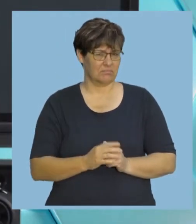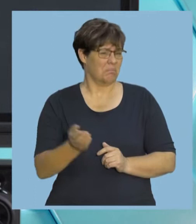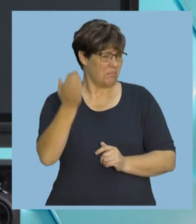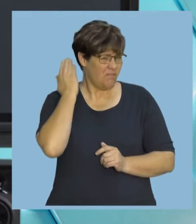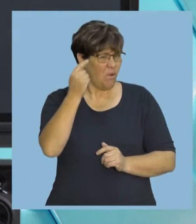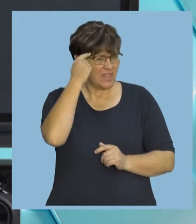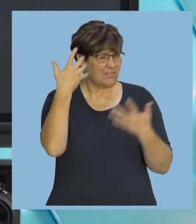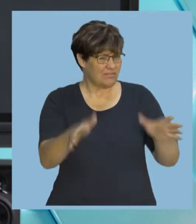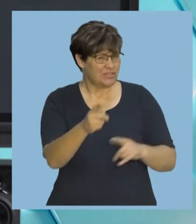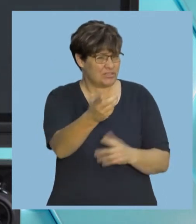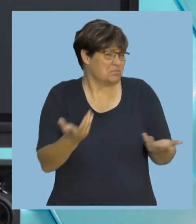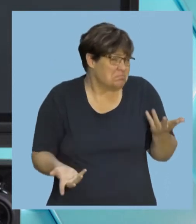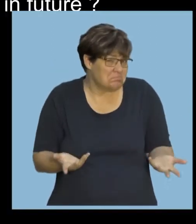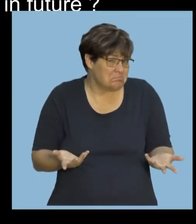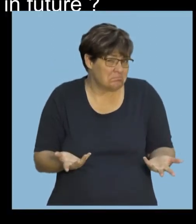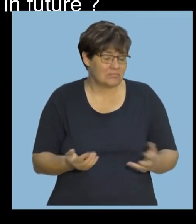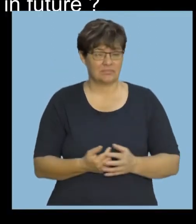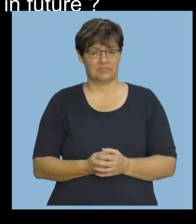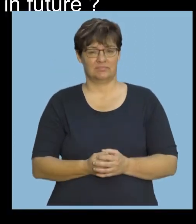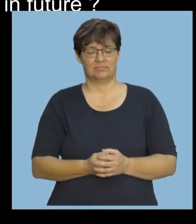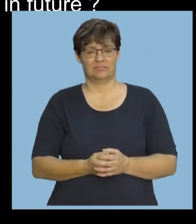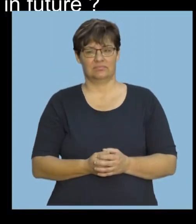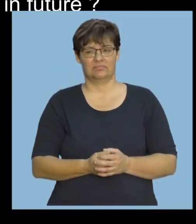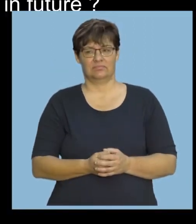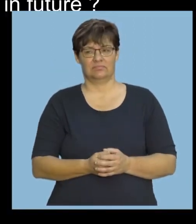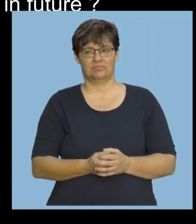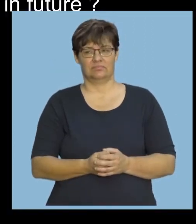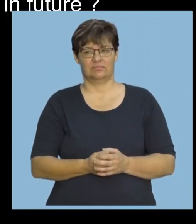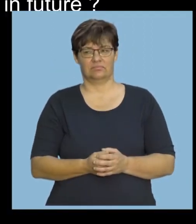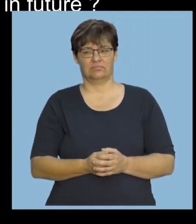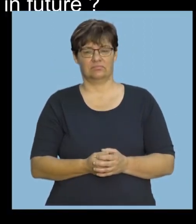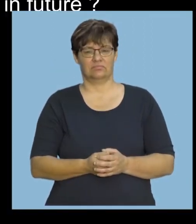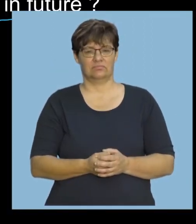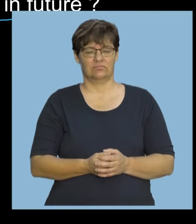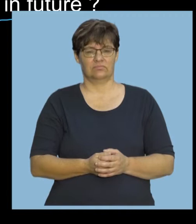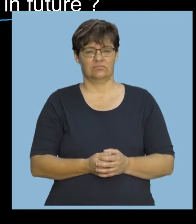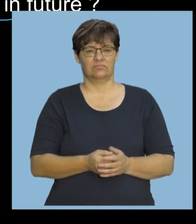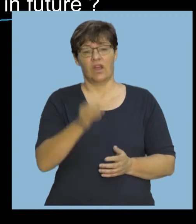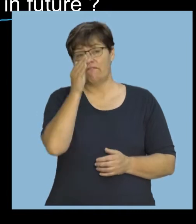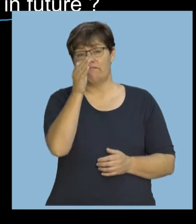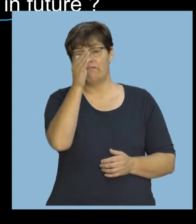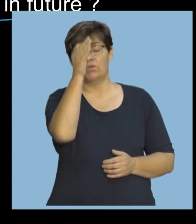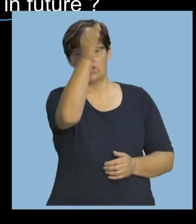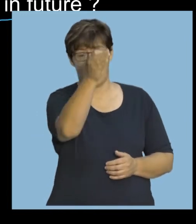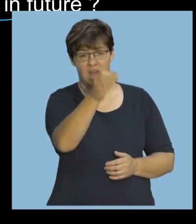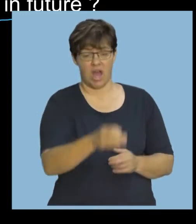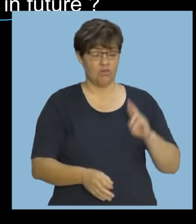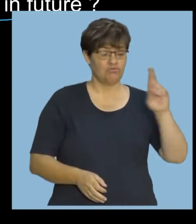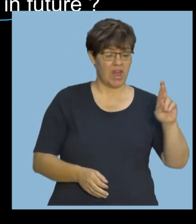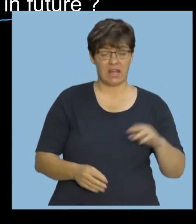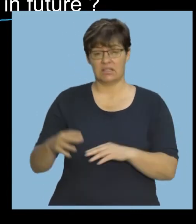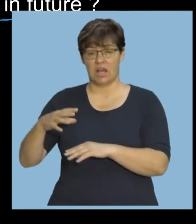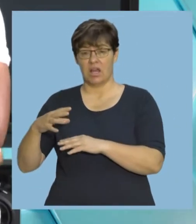about it. How can one predict the rand to dollar exchange rate in